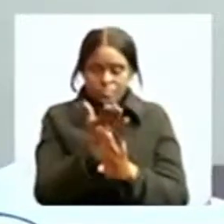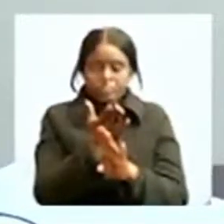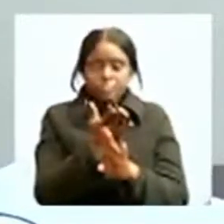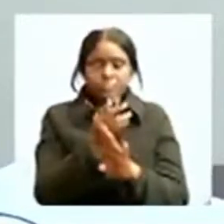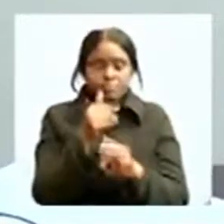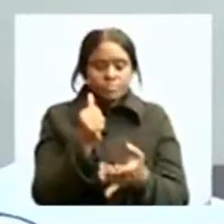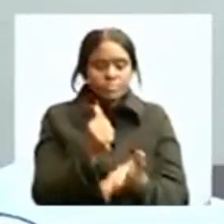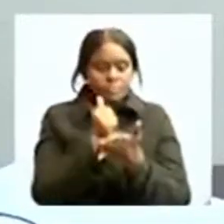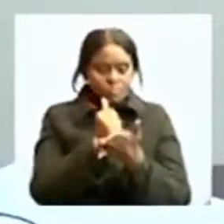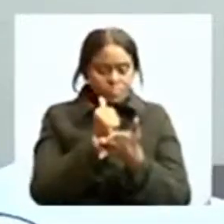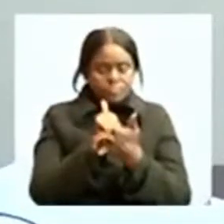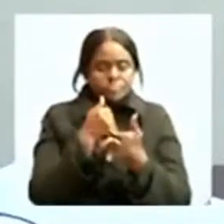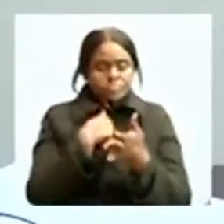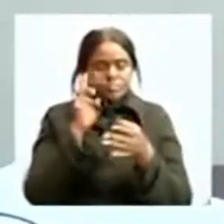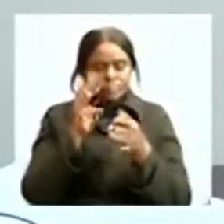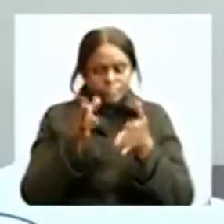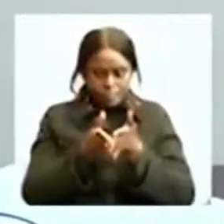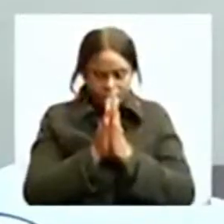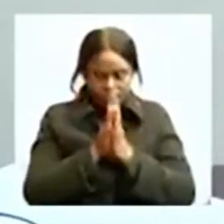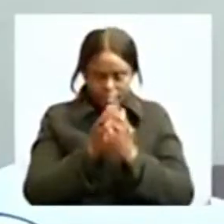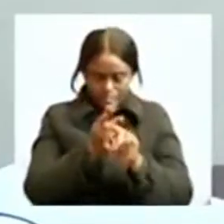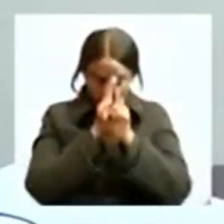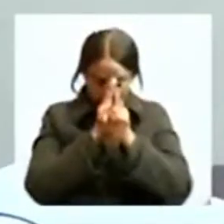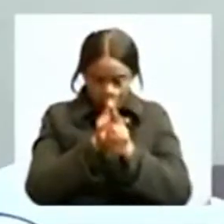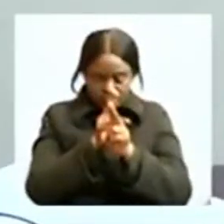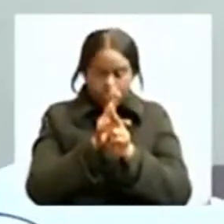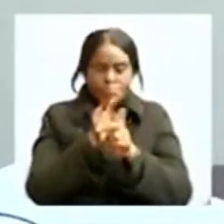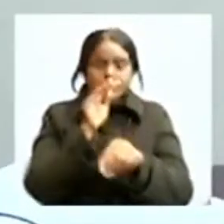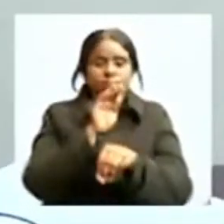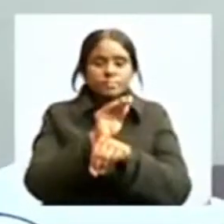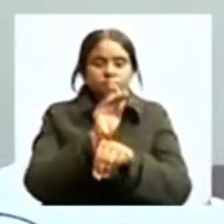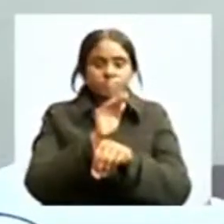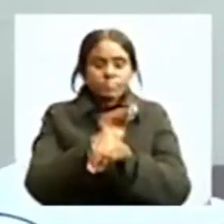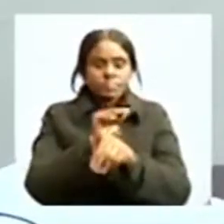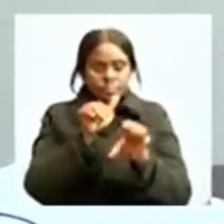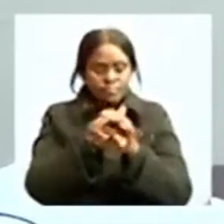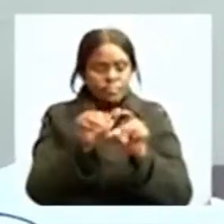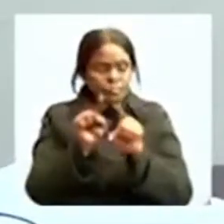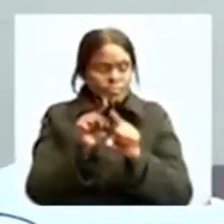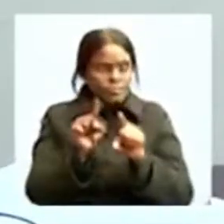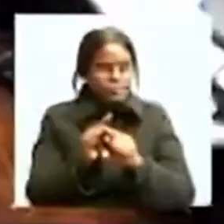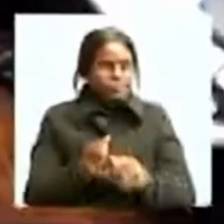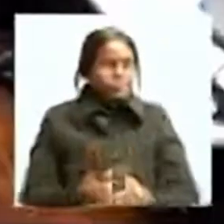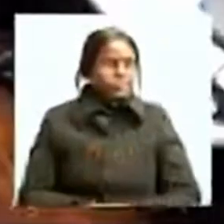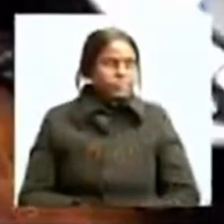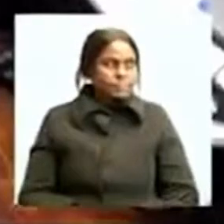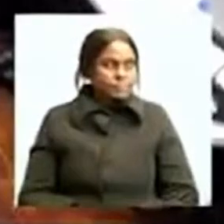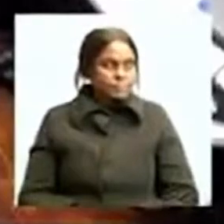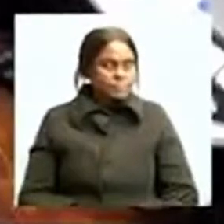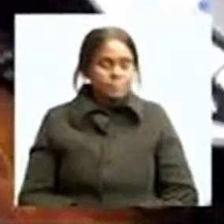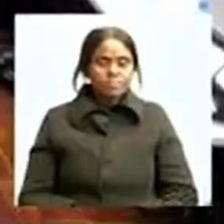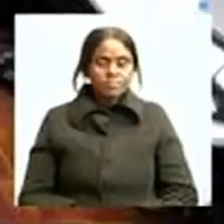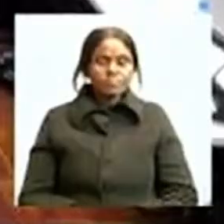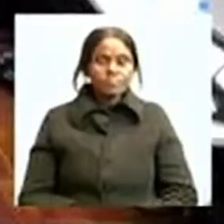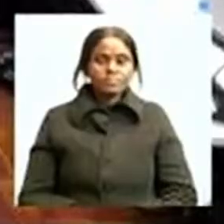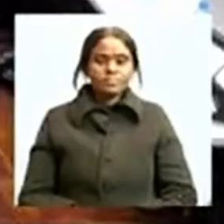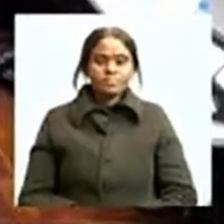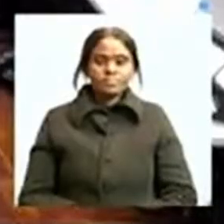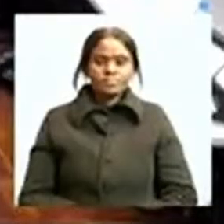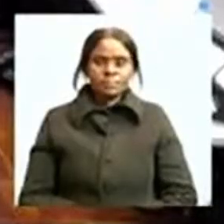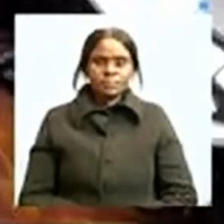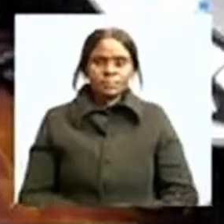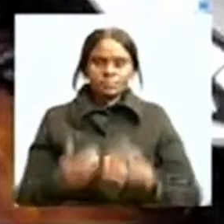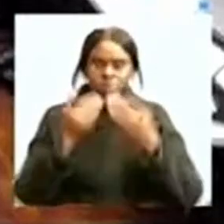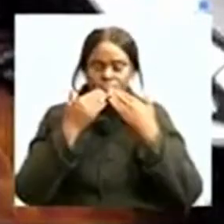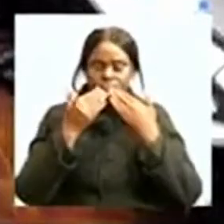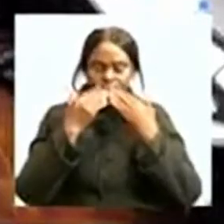you assisted, I will ask Honorable Mulunda to make a comment on the same. And also Dundumwezi. Thank you